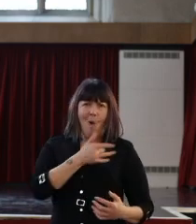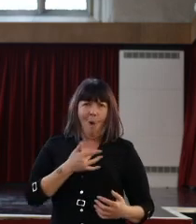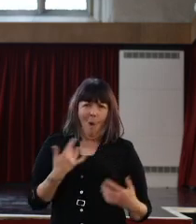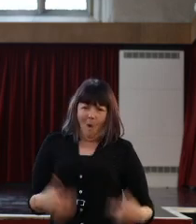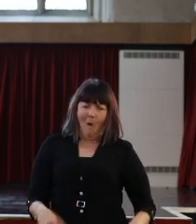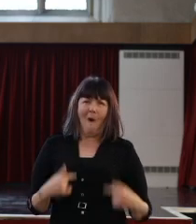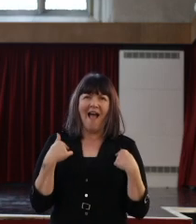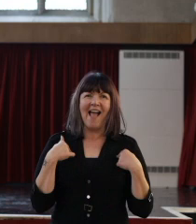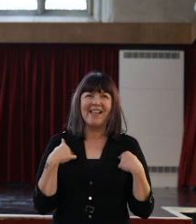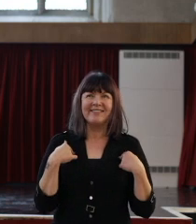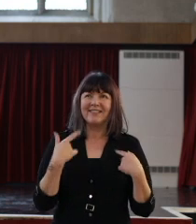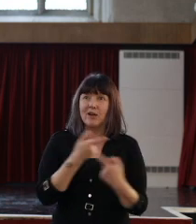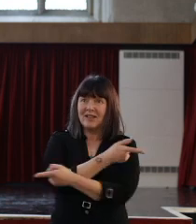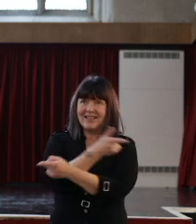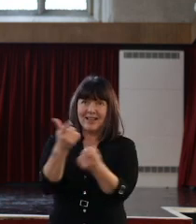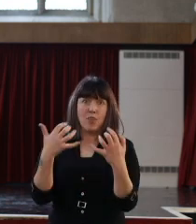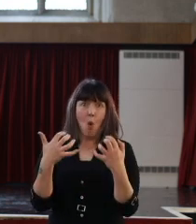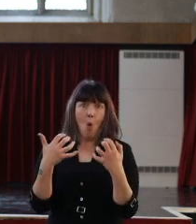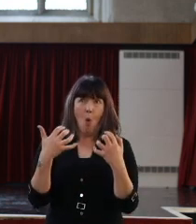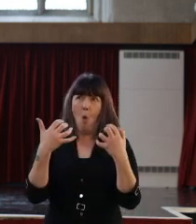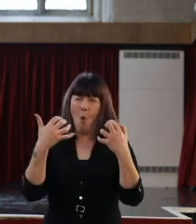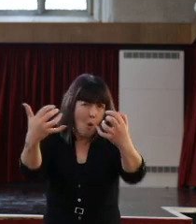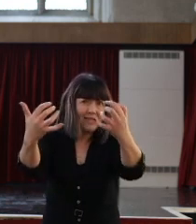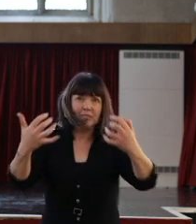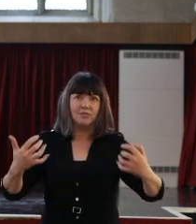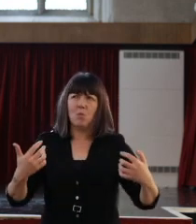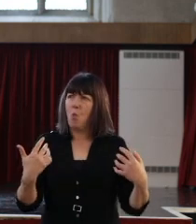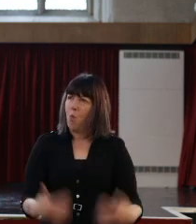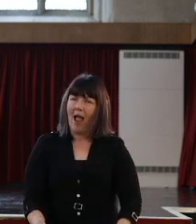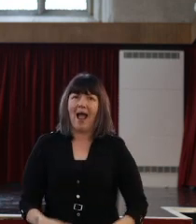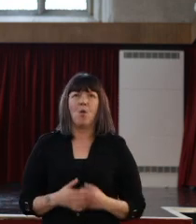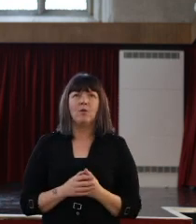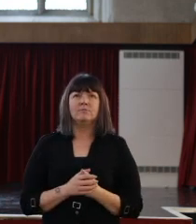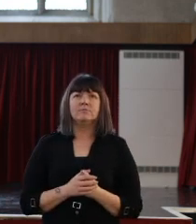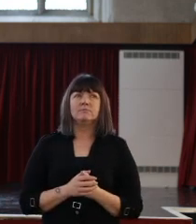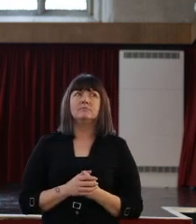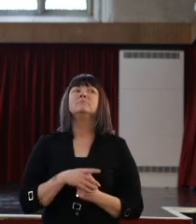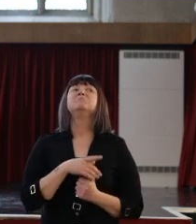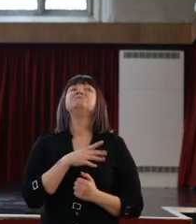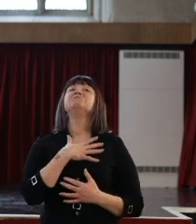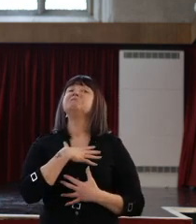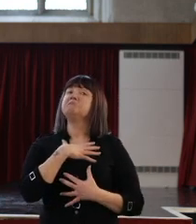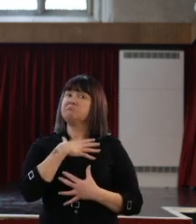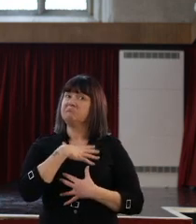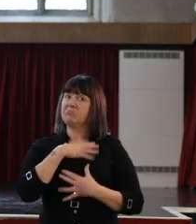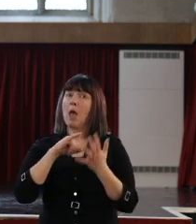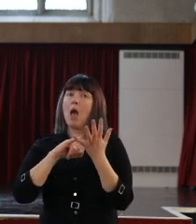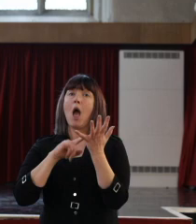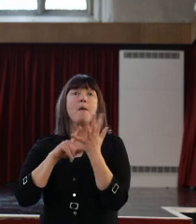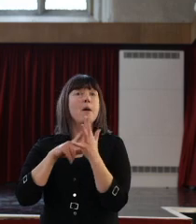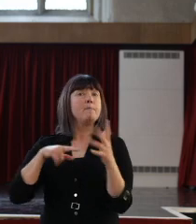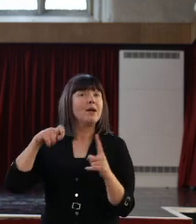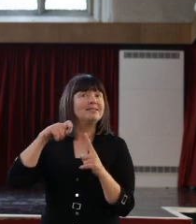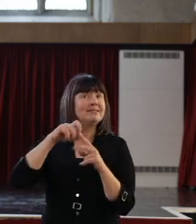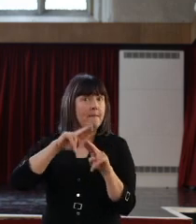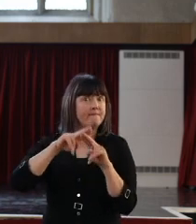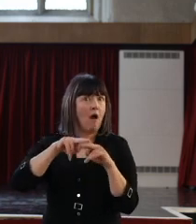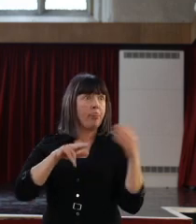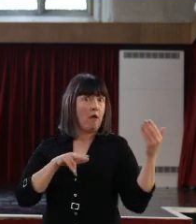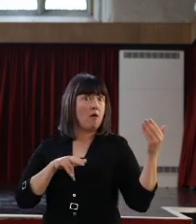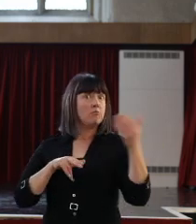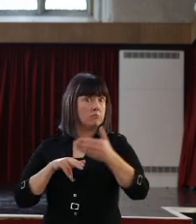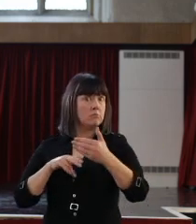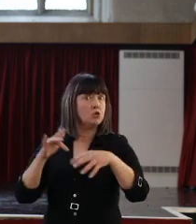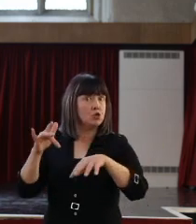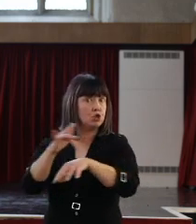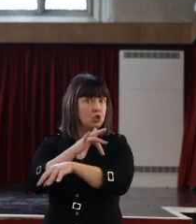and the audiences were huge. And amazingly, my stepfather came to see the show, but sat with